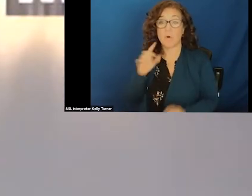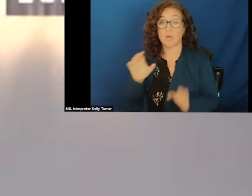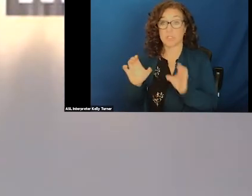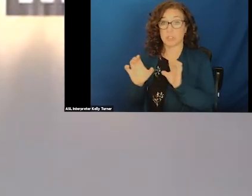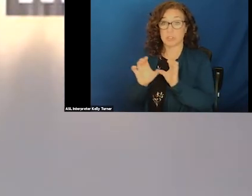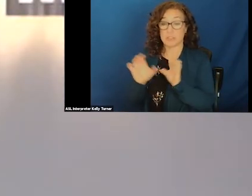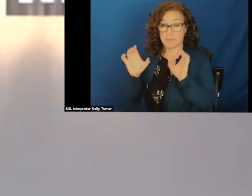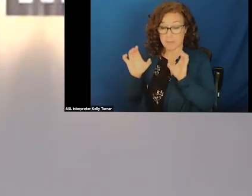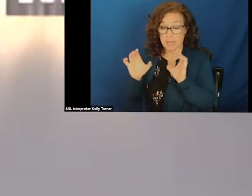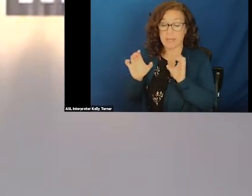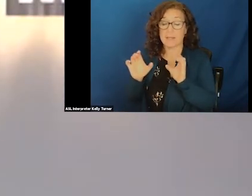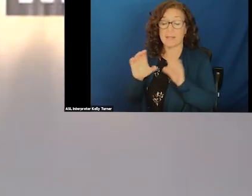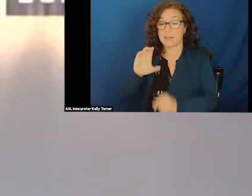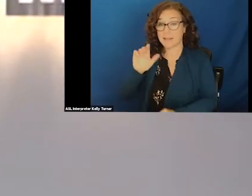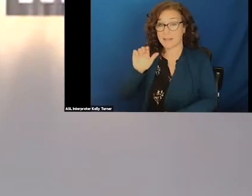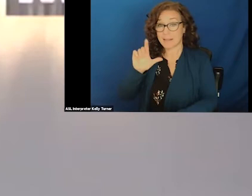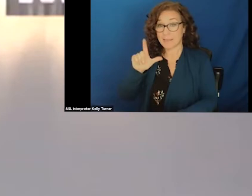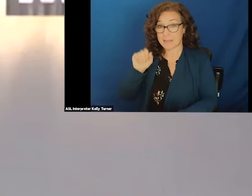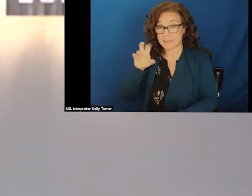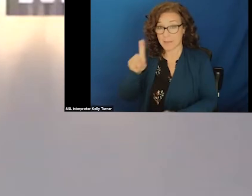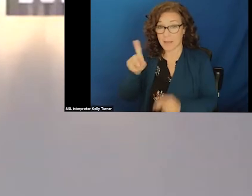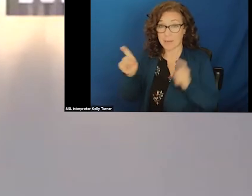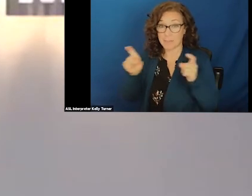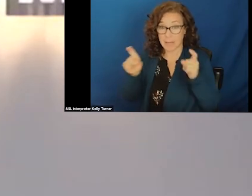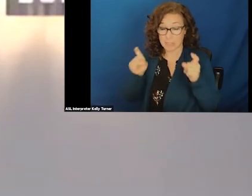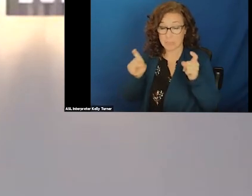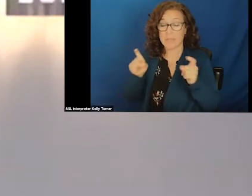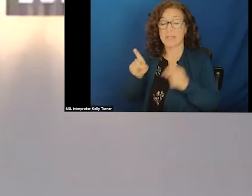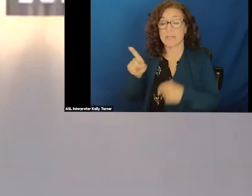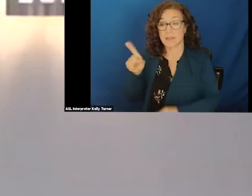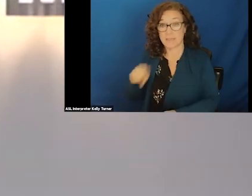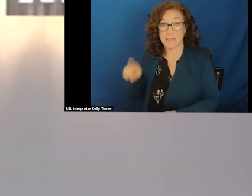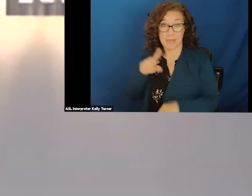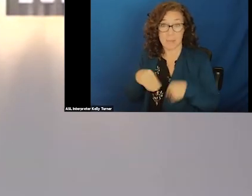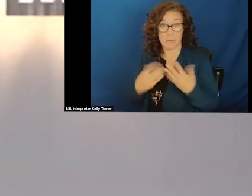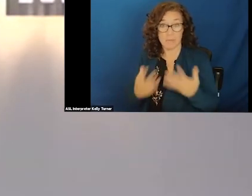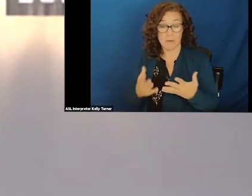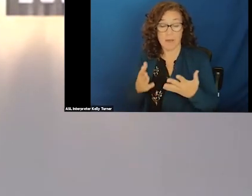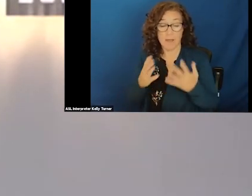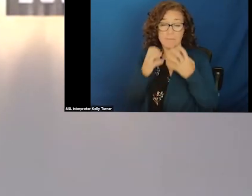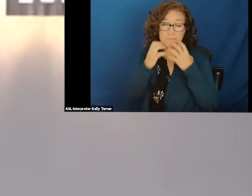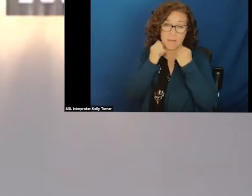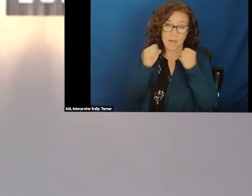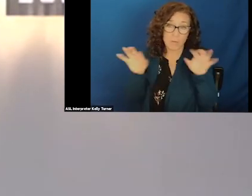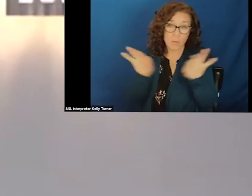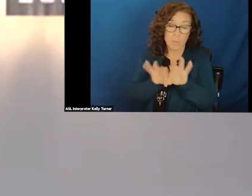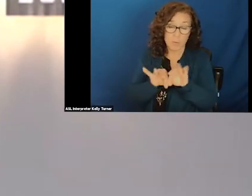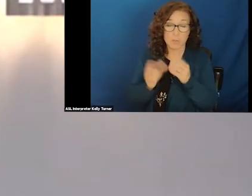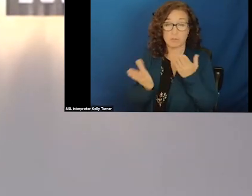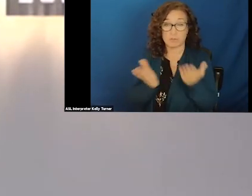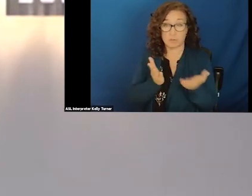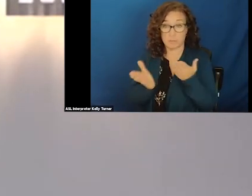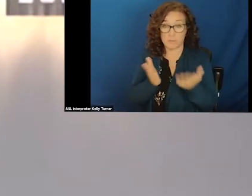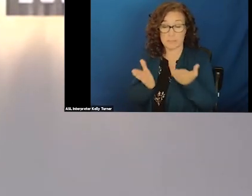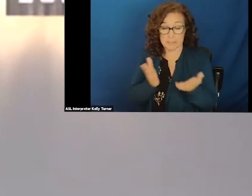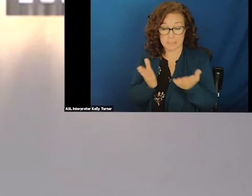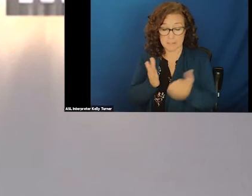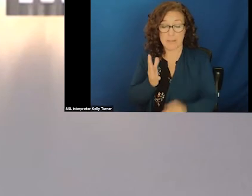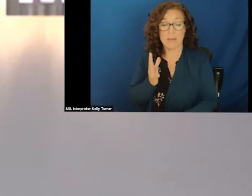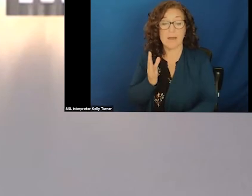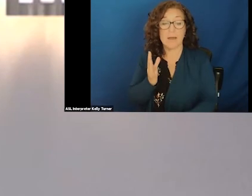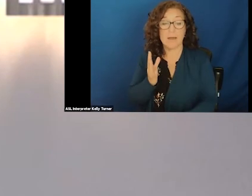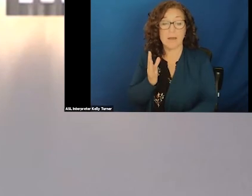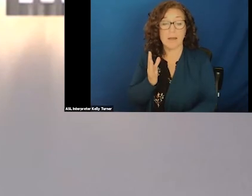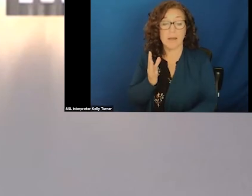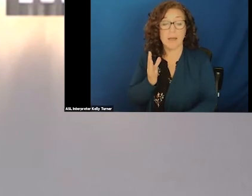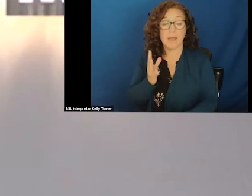the students of the Santa Barbara Unified School District. And whereas certificated, classified management, and